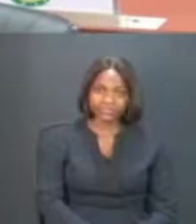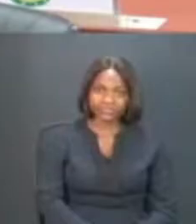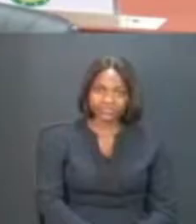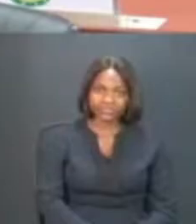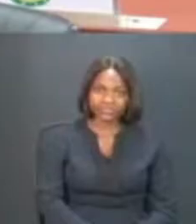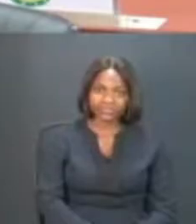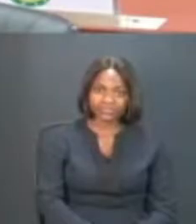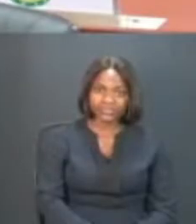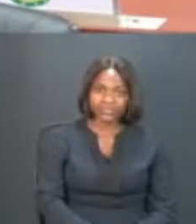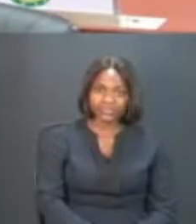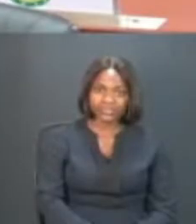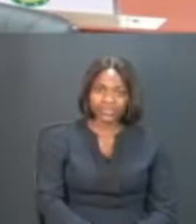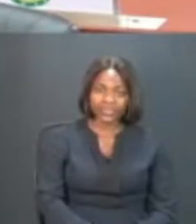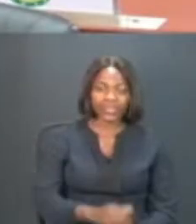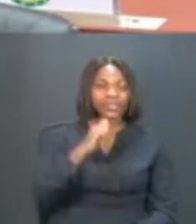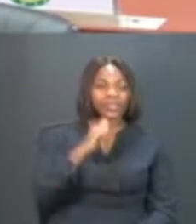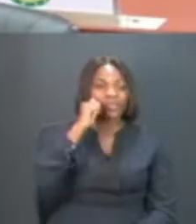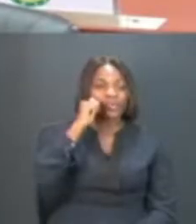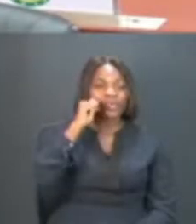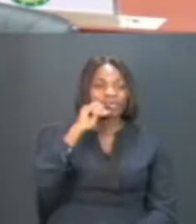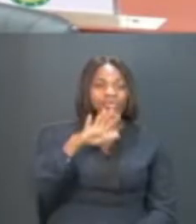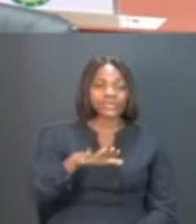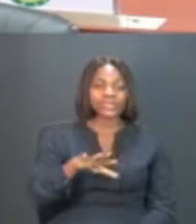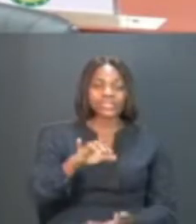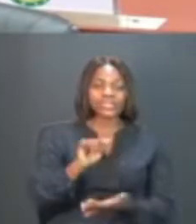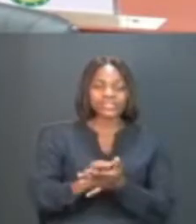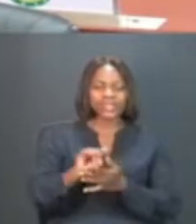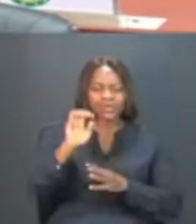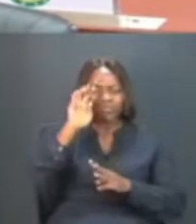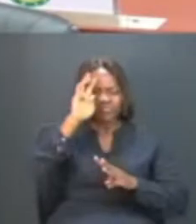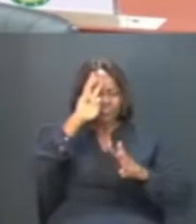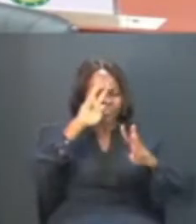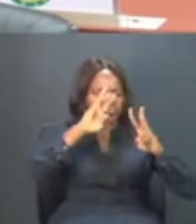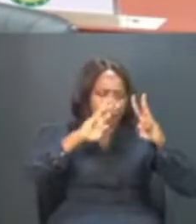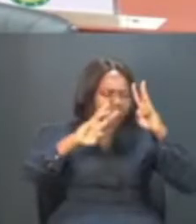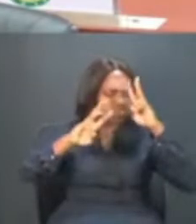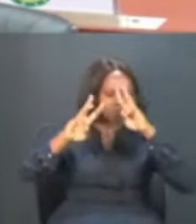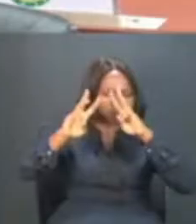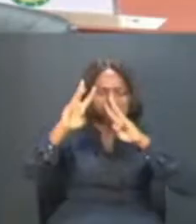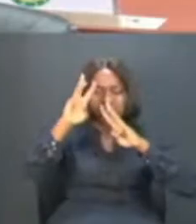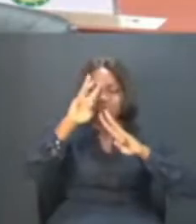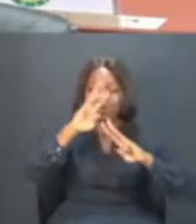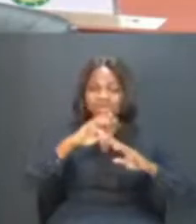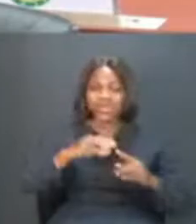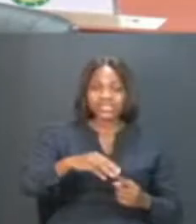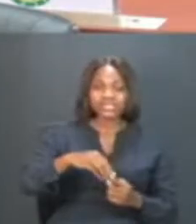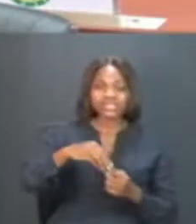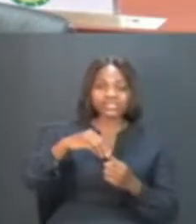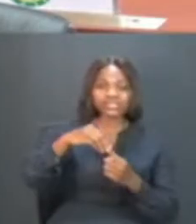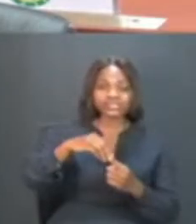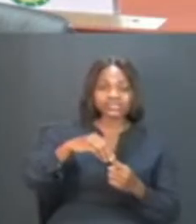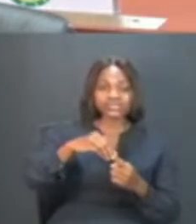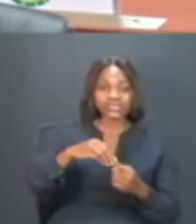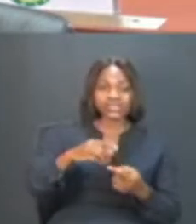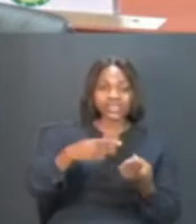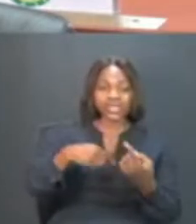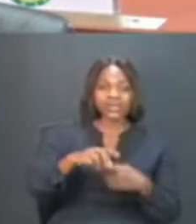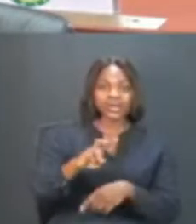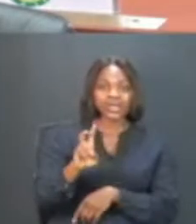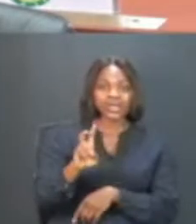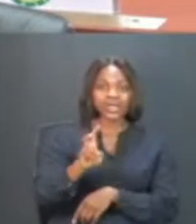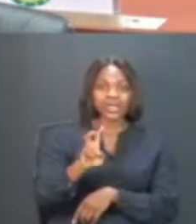woman whom we are worried about and talking, especially when it comes to cervical